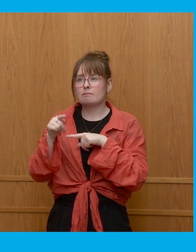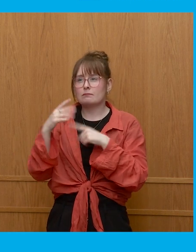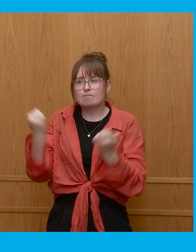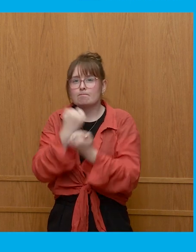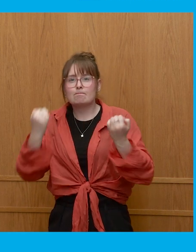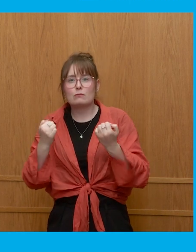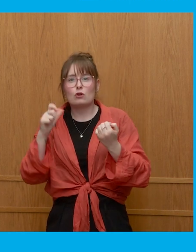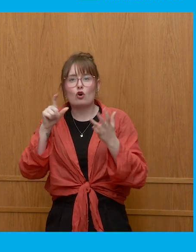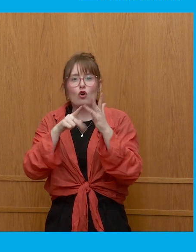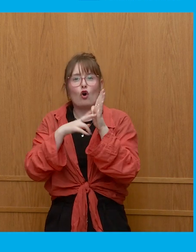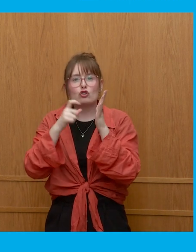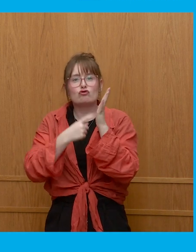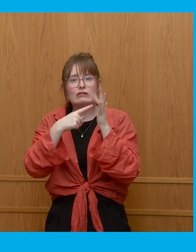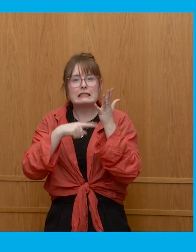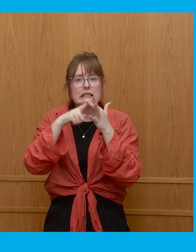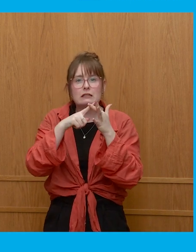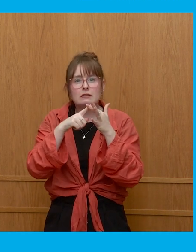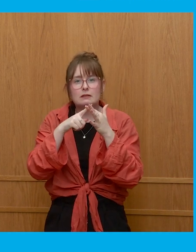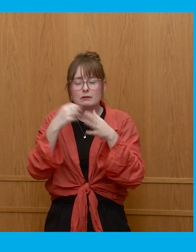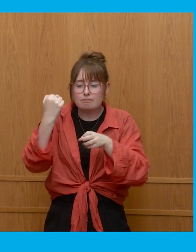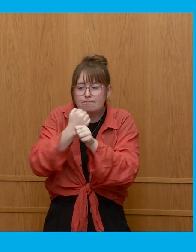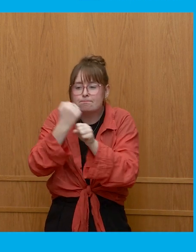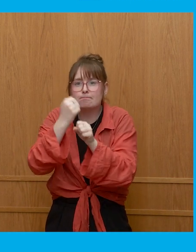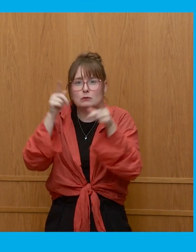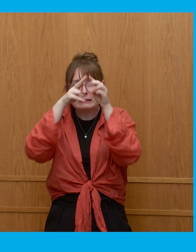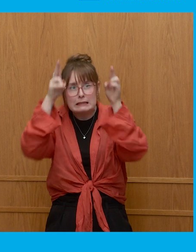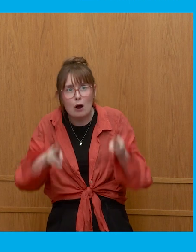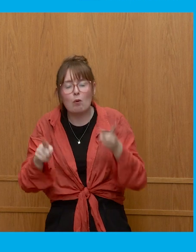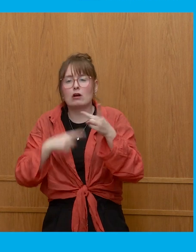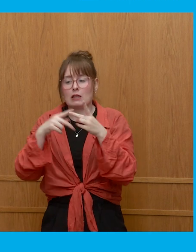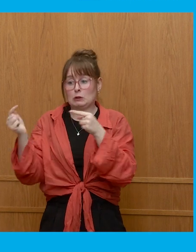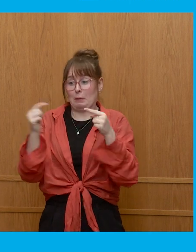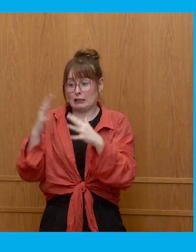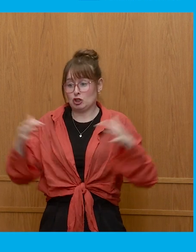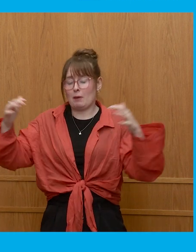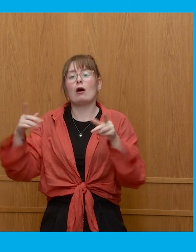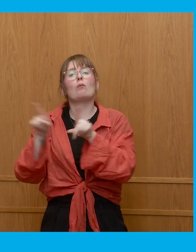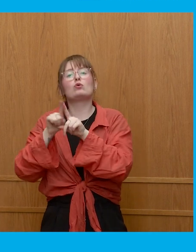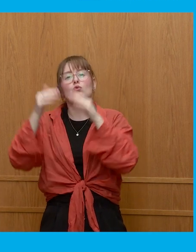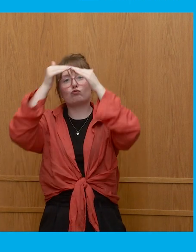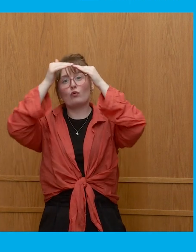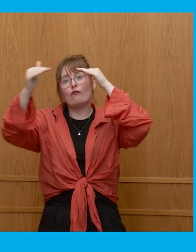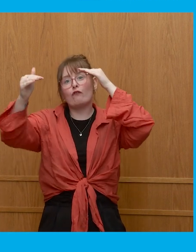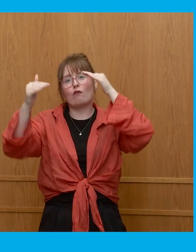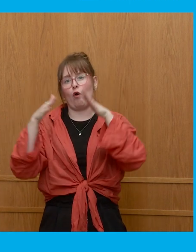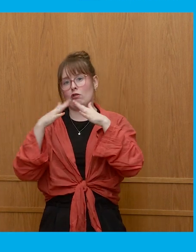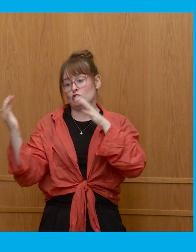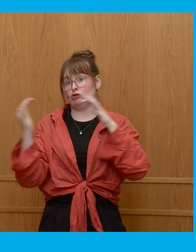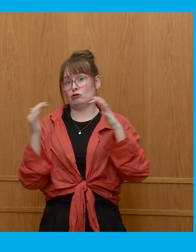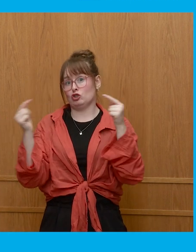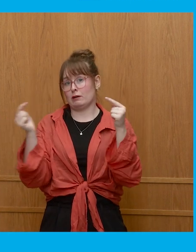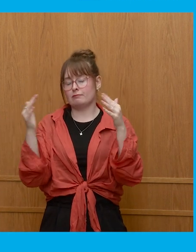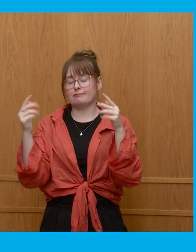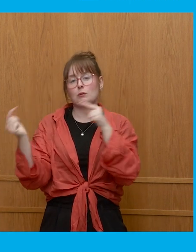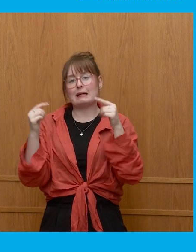concrete of the towers and the chamber and the chamber roof. And then we added bits to that